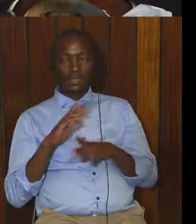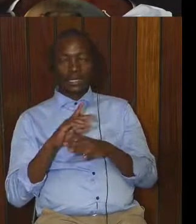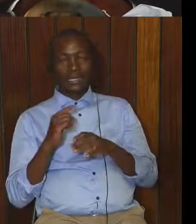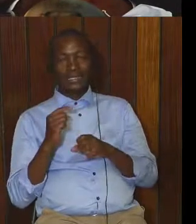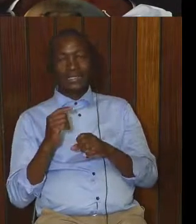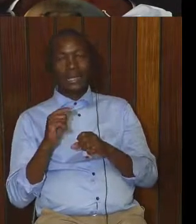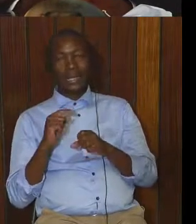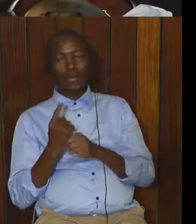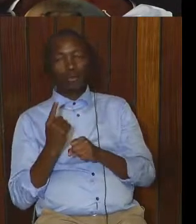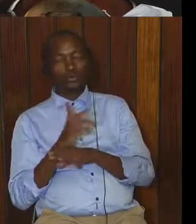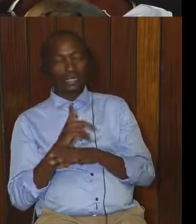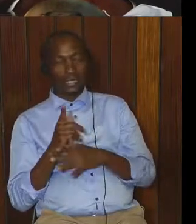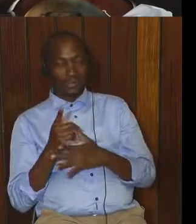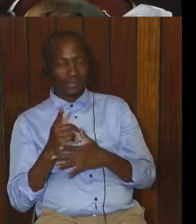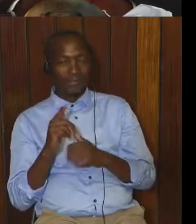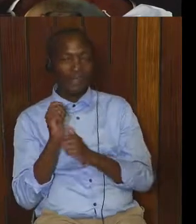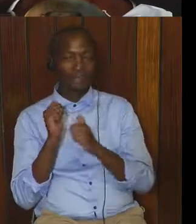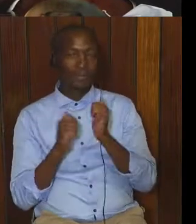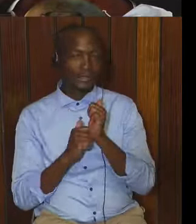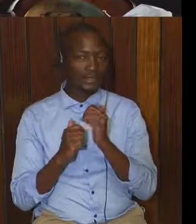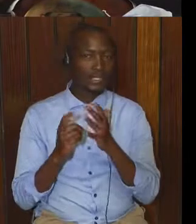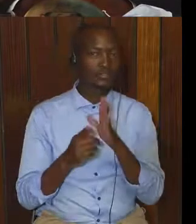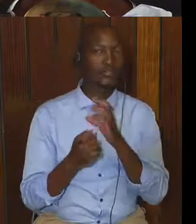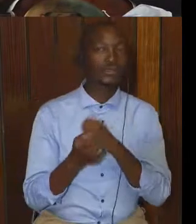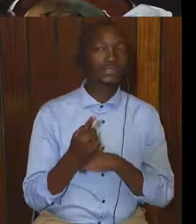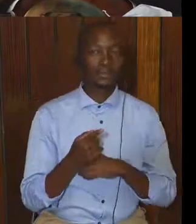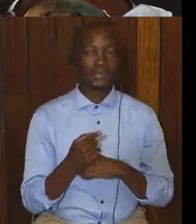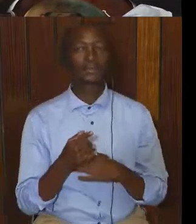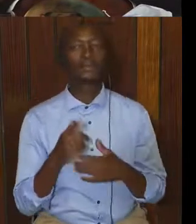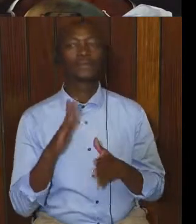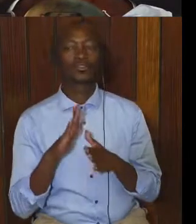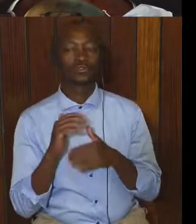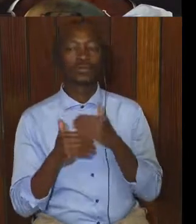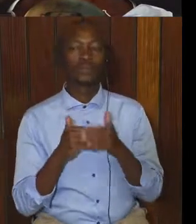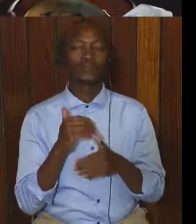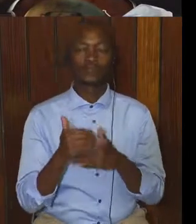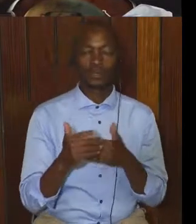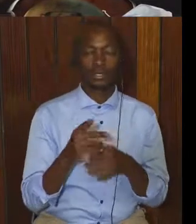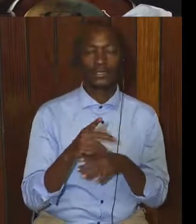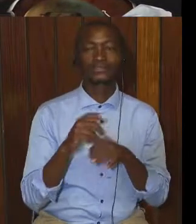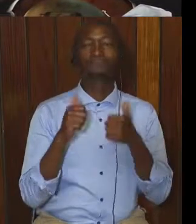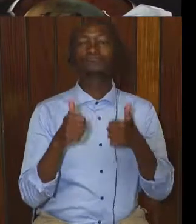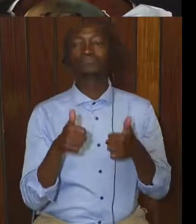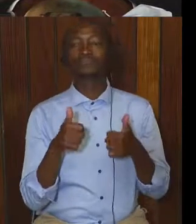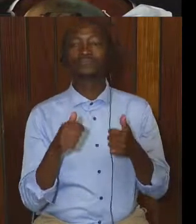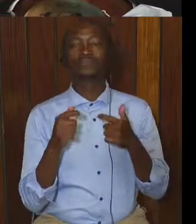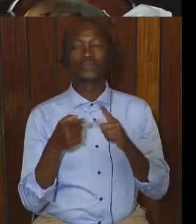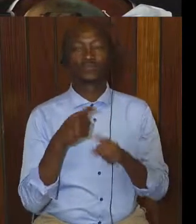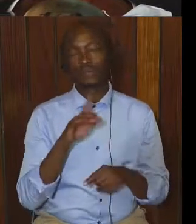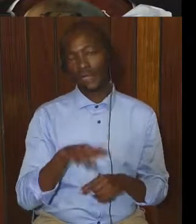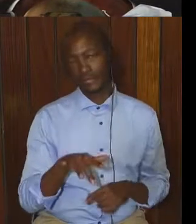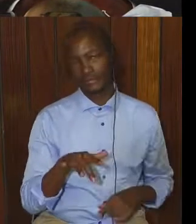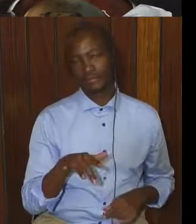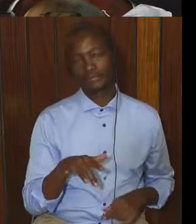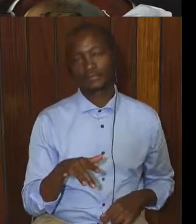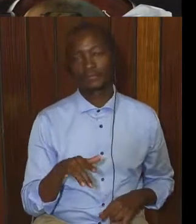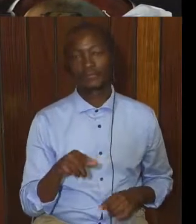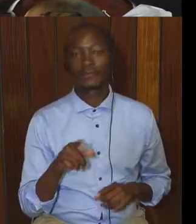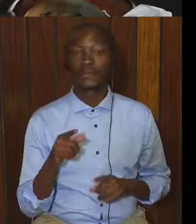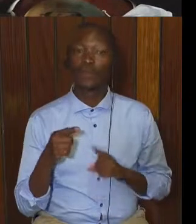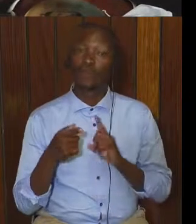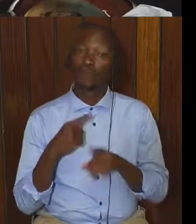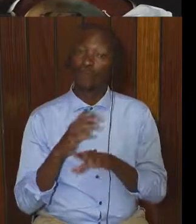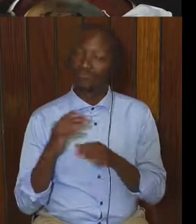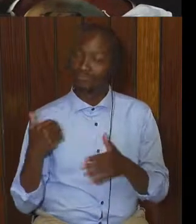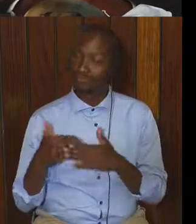Gauteng infrastructure dashboard of what is happening. So we have progressed well there. And then we haven't, since we have started,